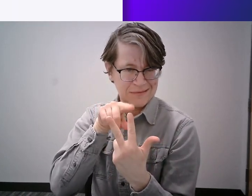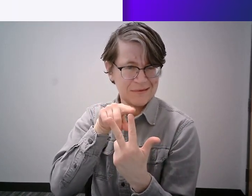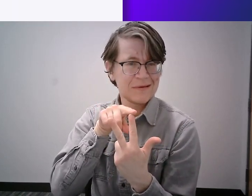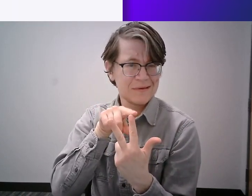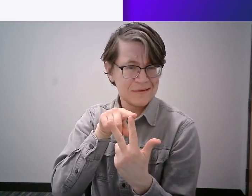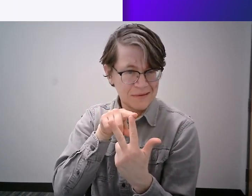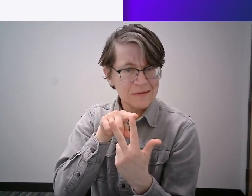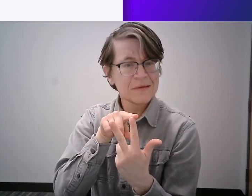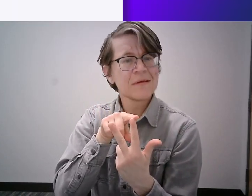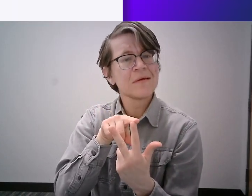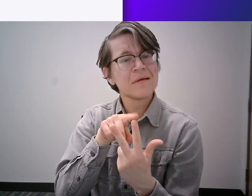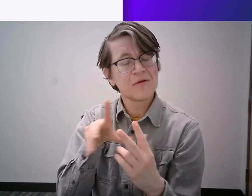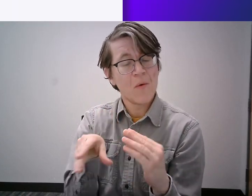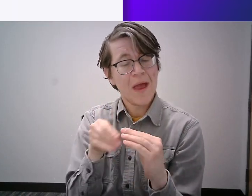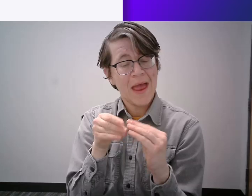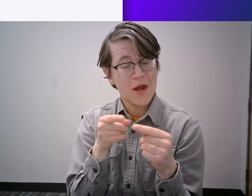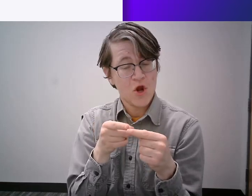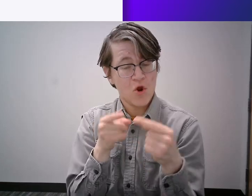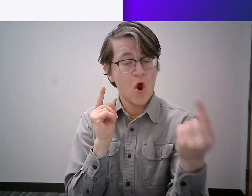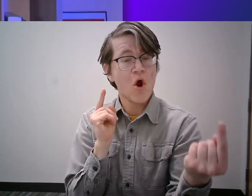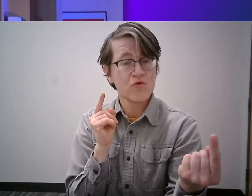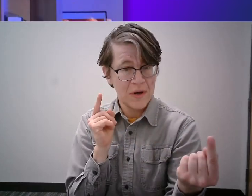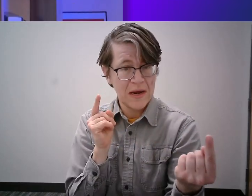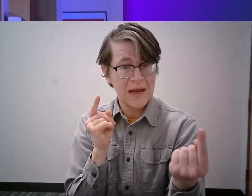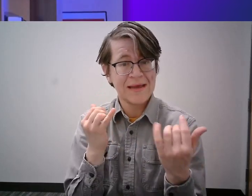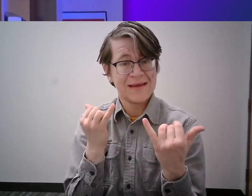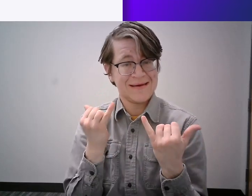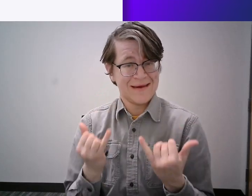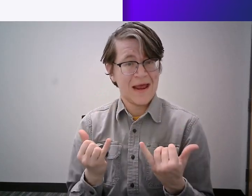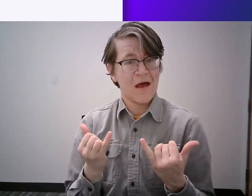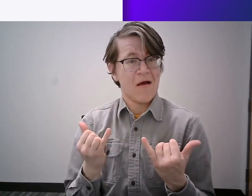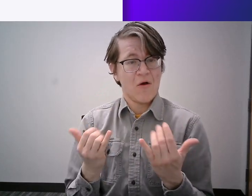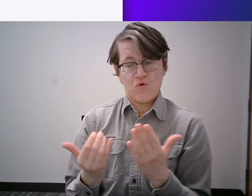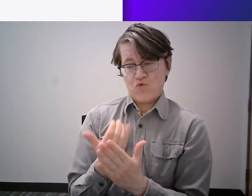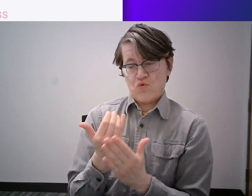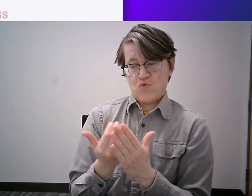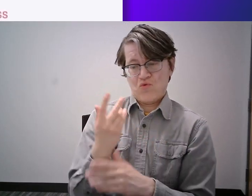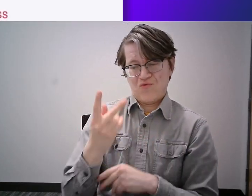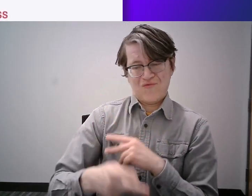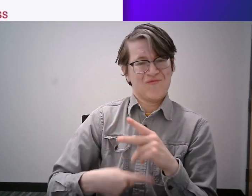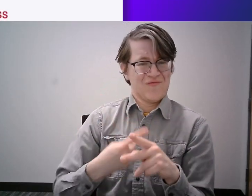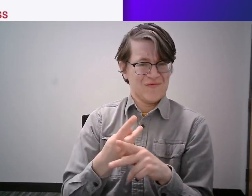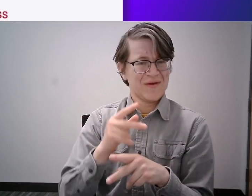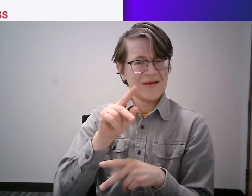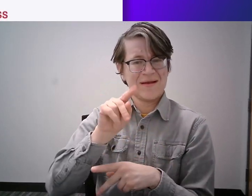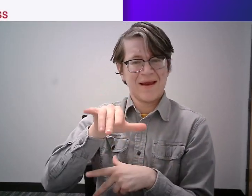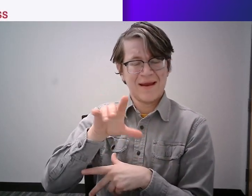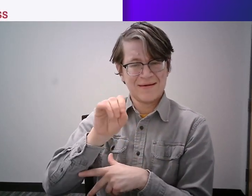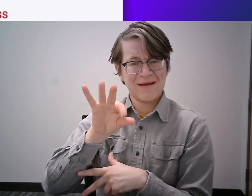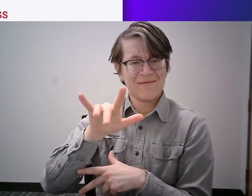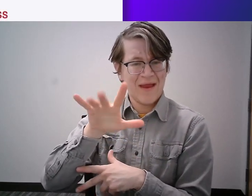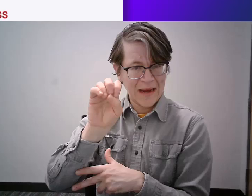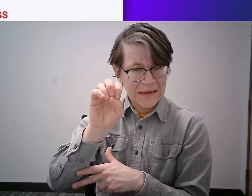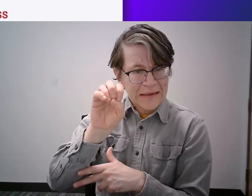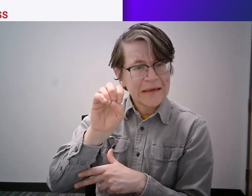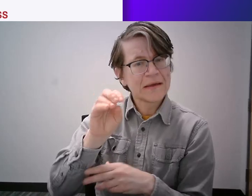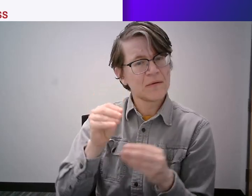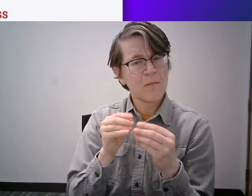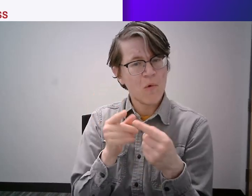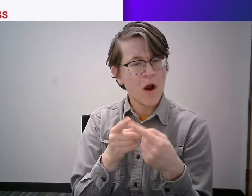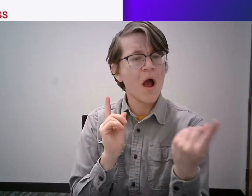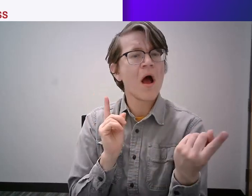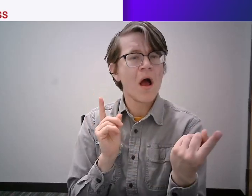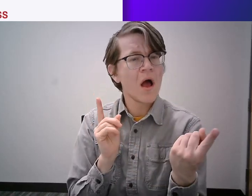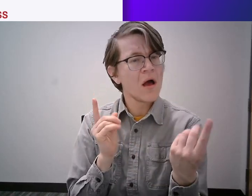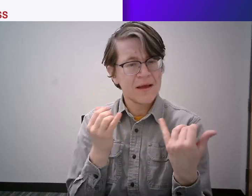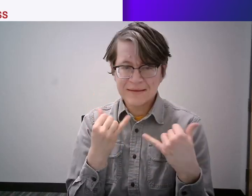some contrast and serifs, what we get is Bodoni. The form model is still closed and strict, and the contrast is